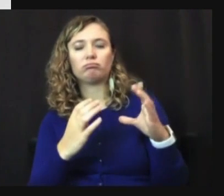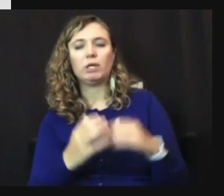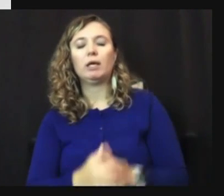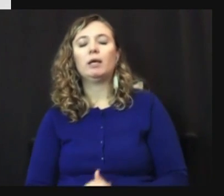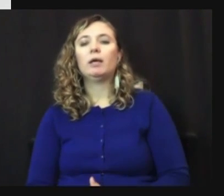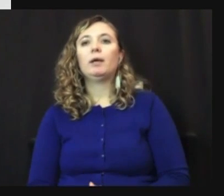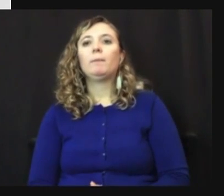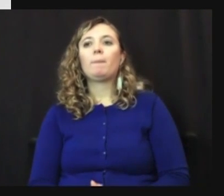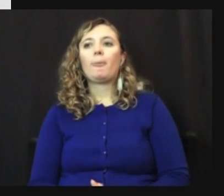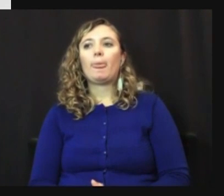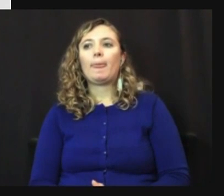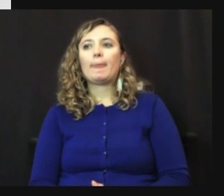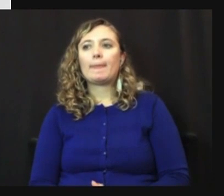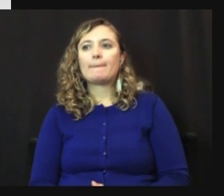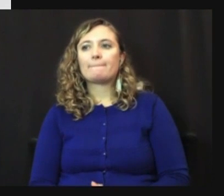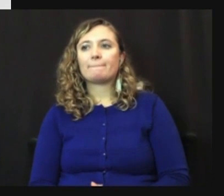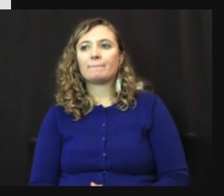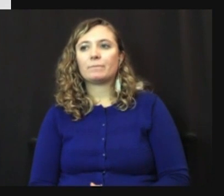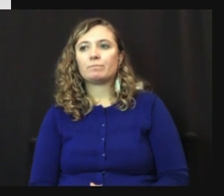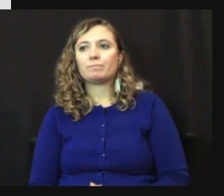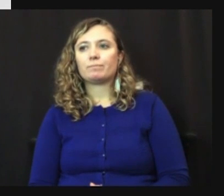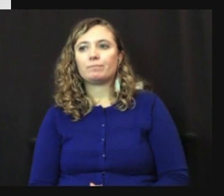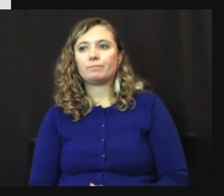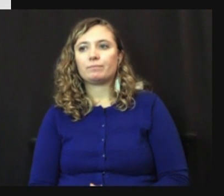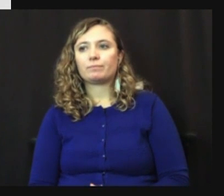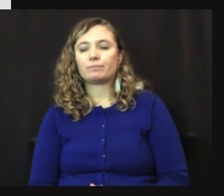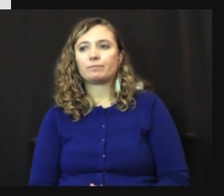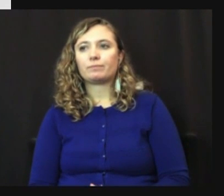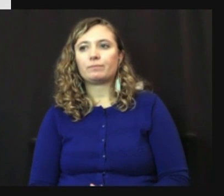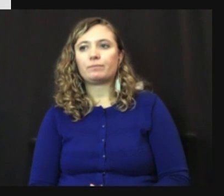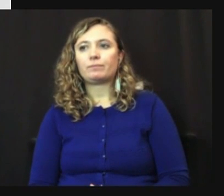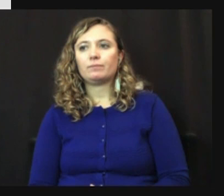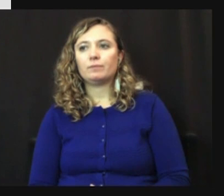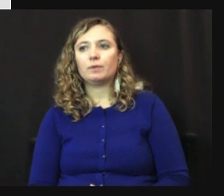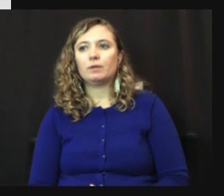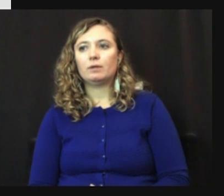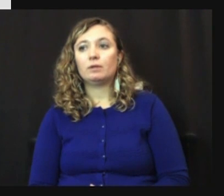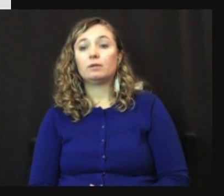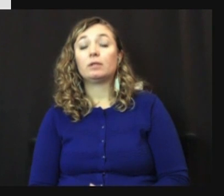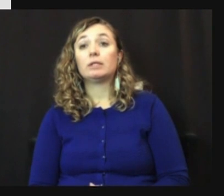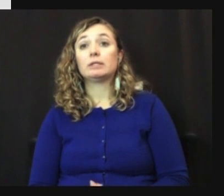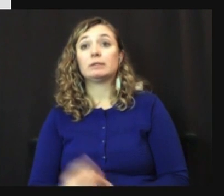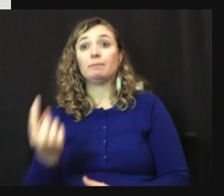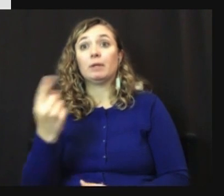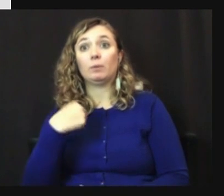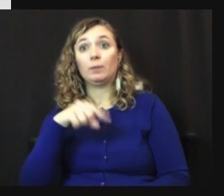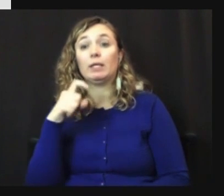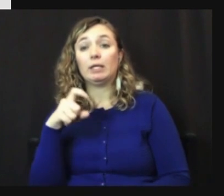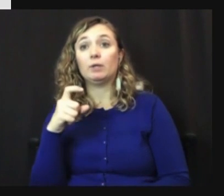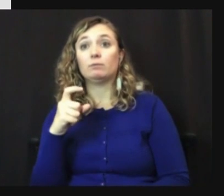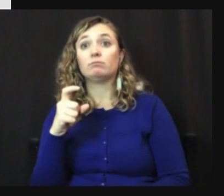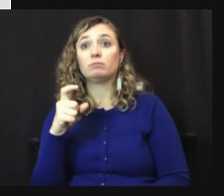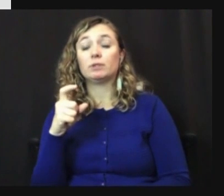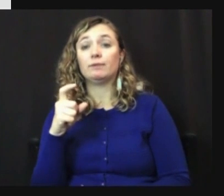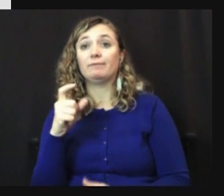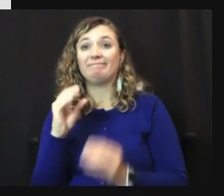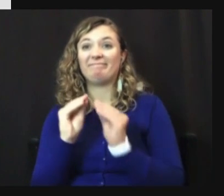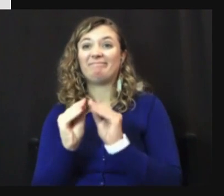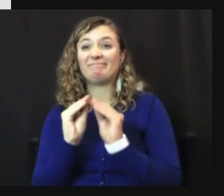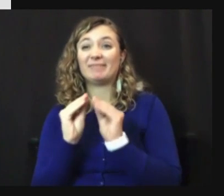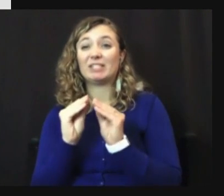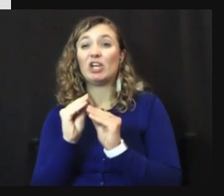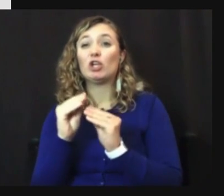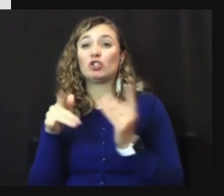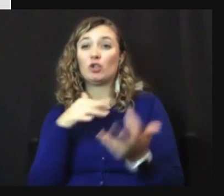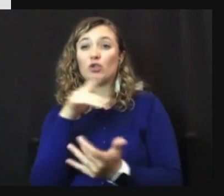This is especially, and I think it's something that we really need to work on, is a social curriculum